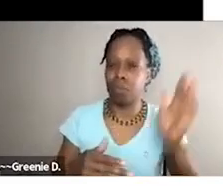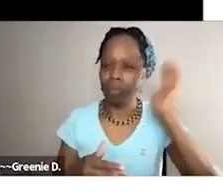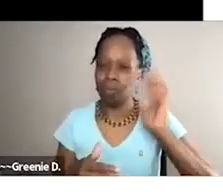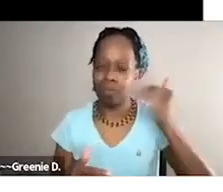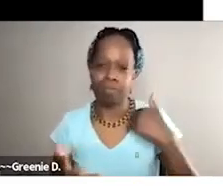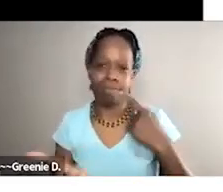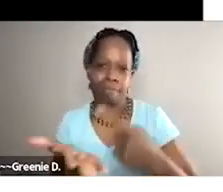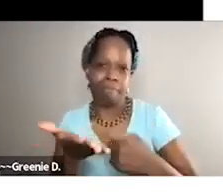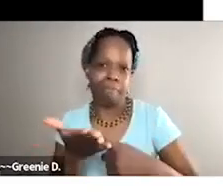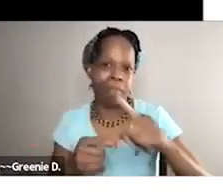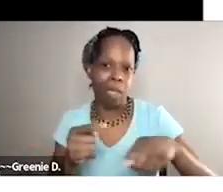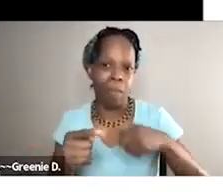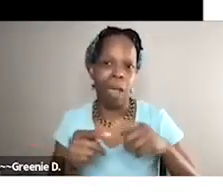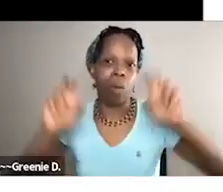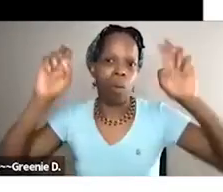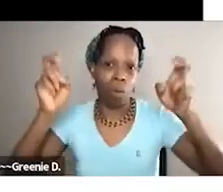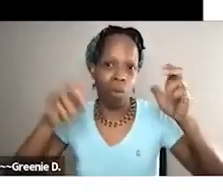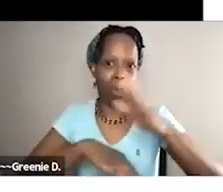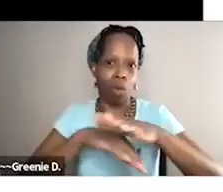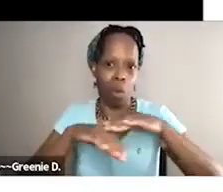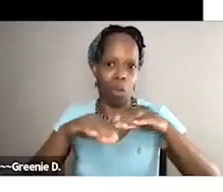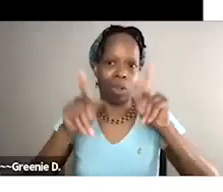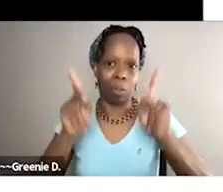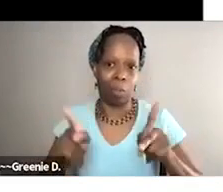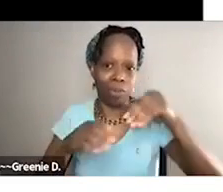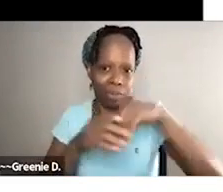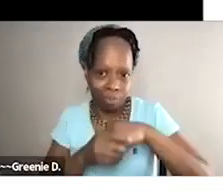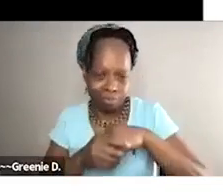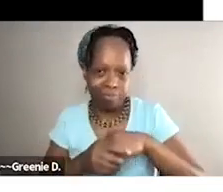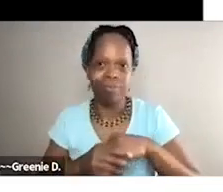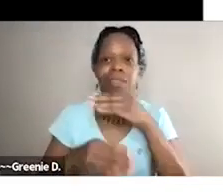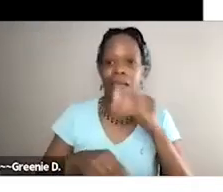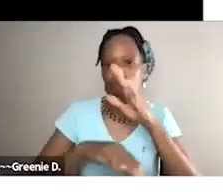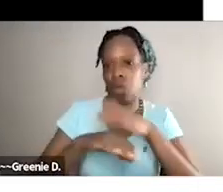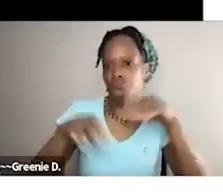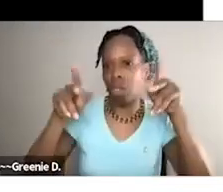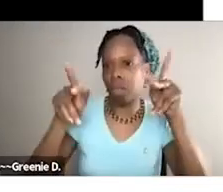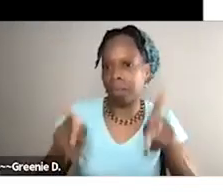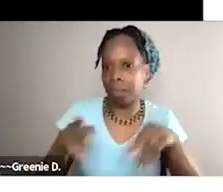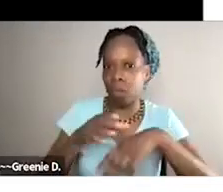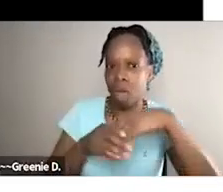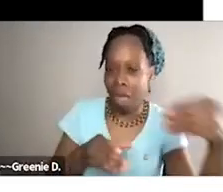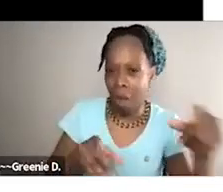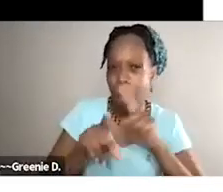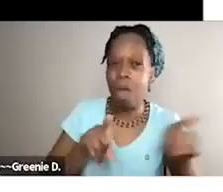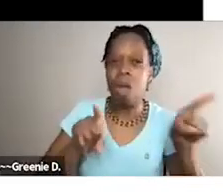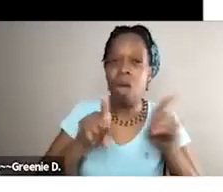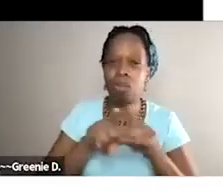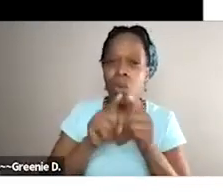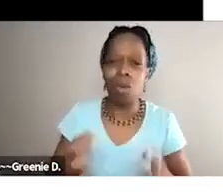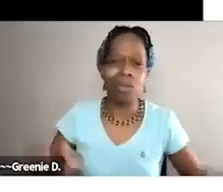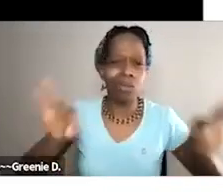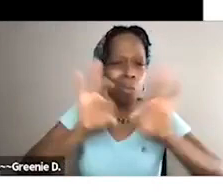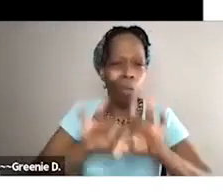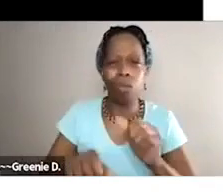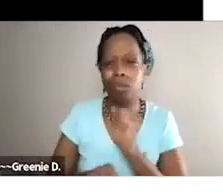really important that we sort of preface that to begin with. But we also need to make sure that we don't need to be patronized to people with disabilities or make them feel as